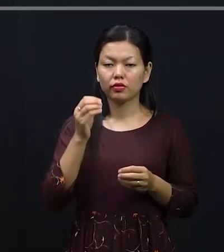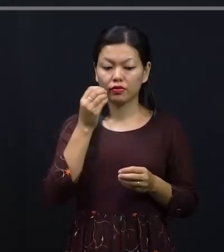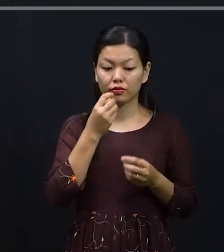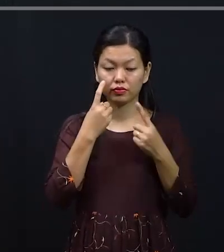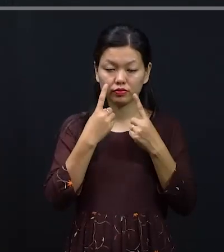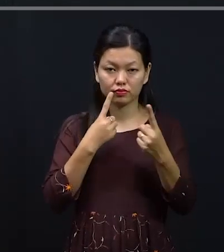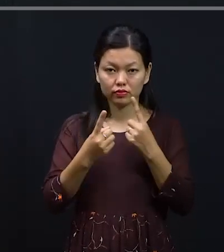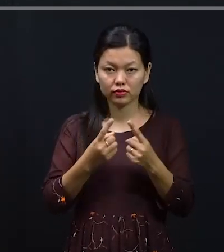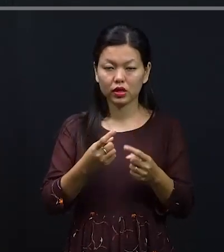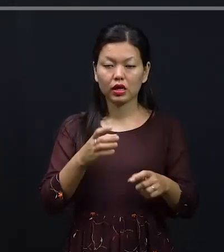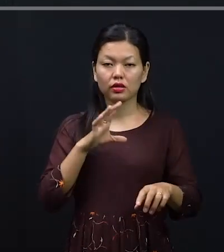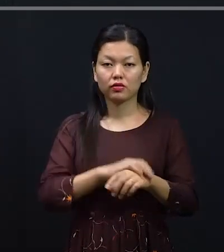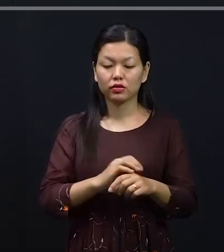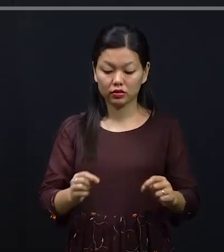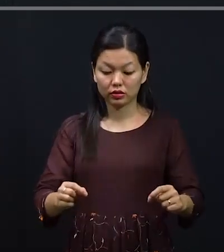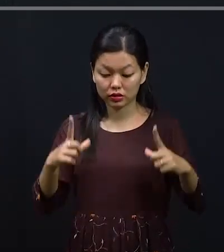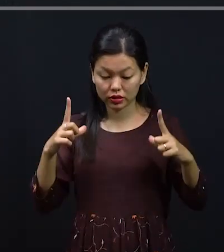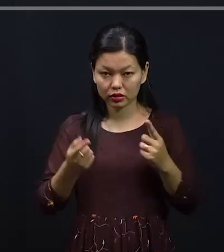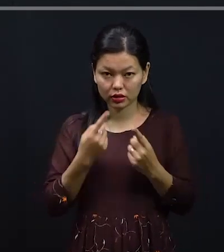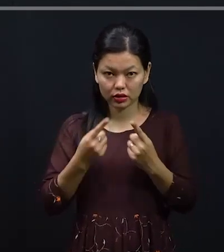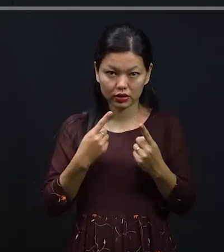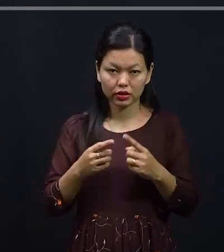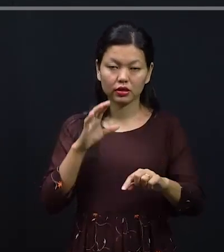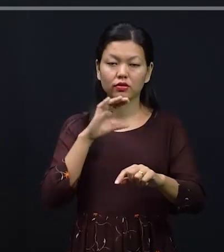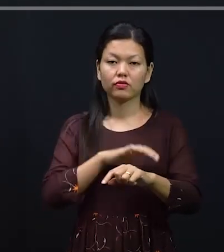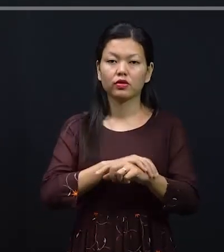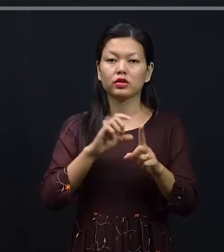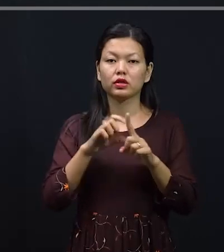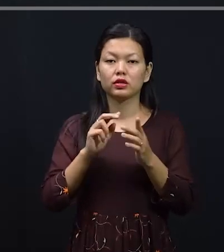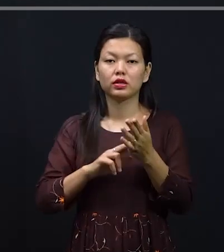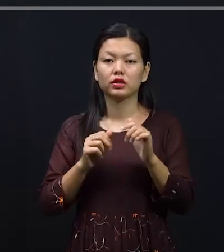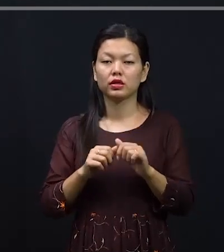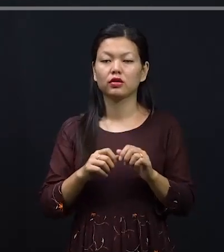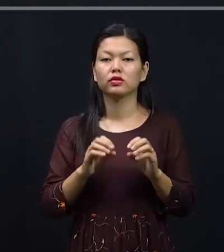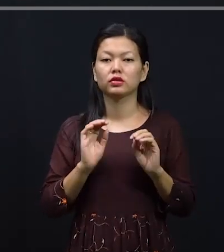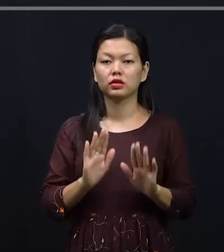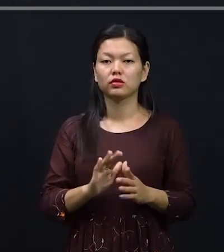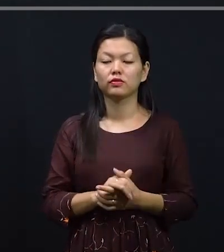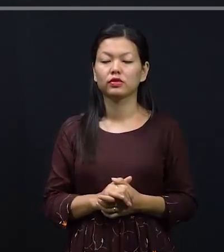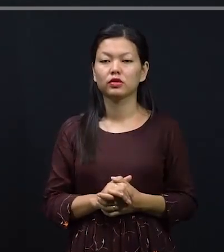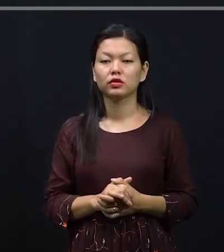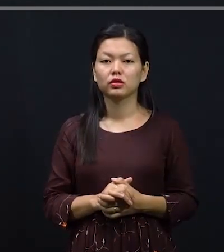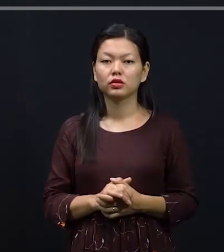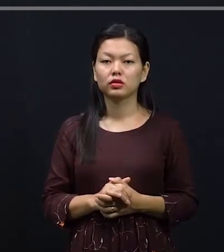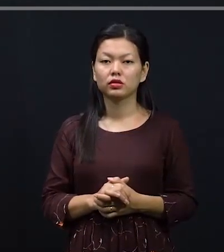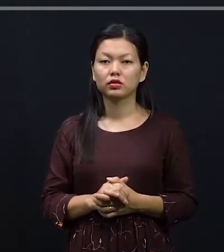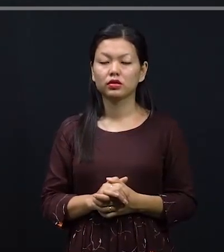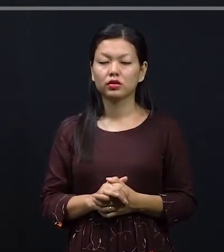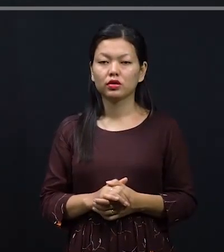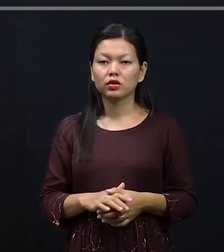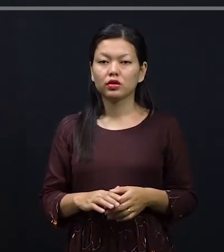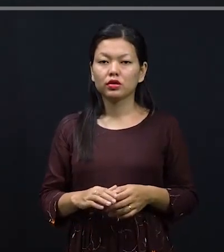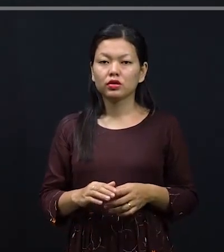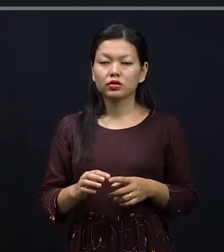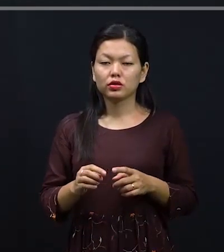R strains were obtained. So from this experiment, he concluded that the biochemical